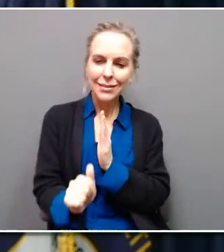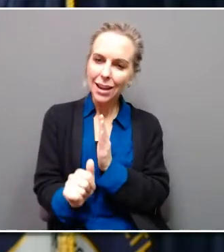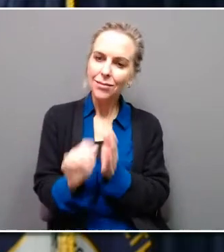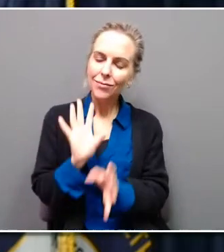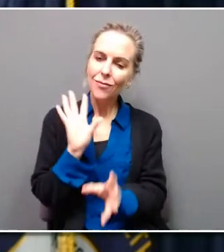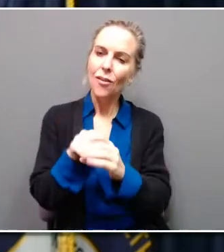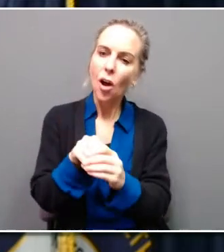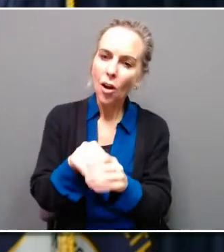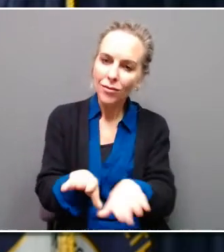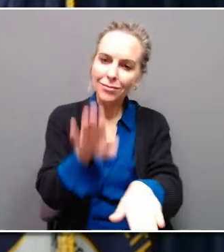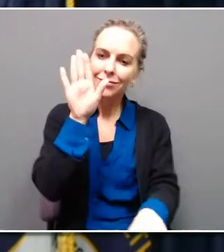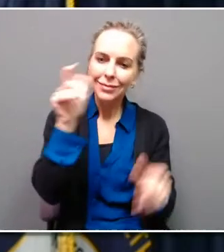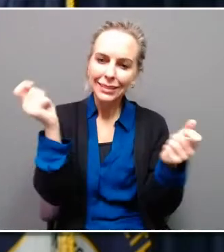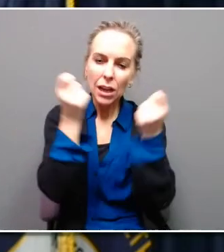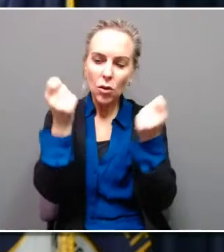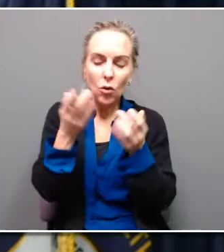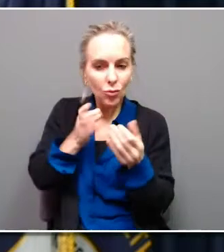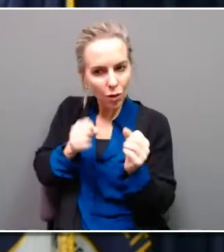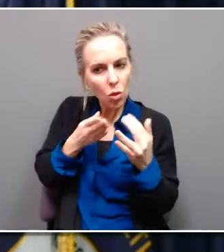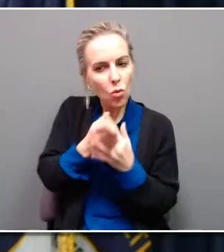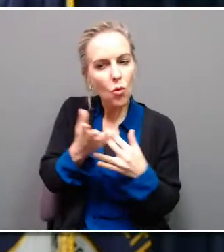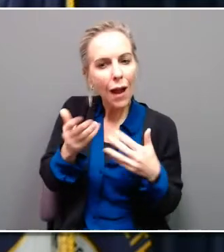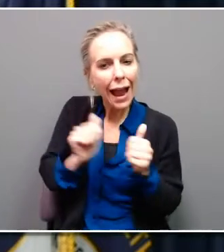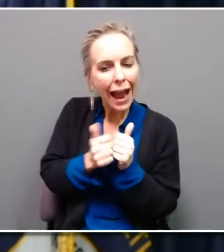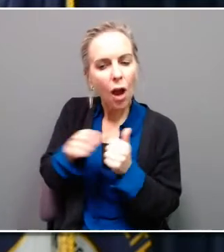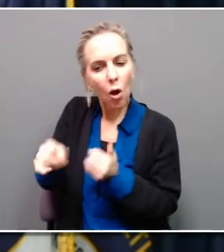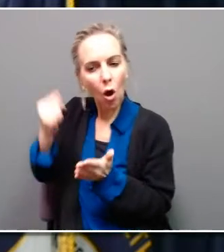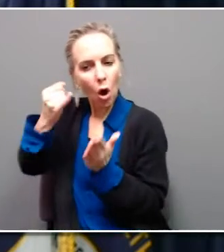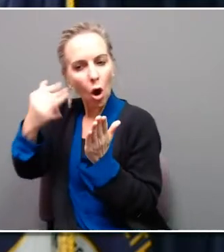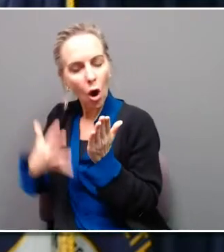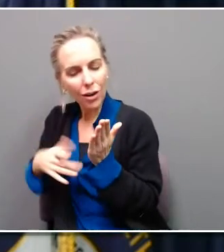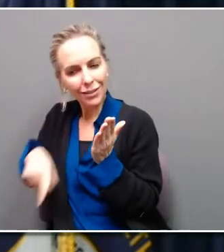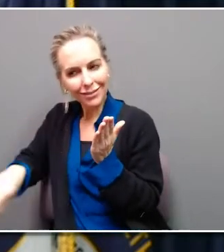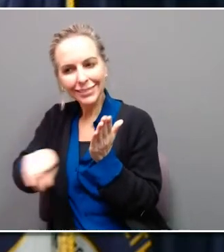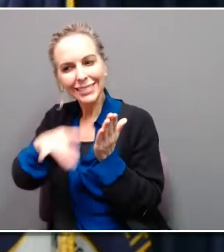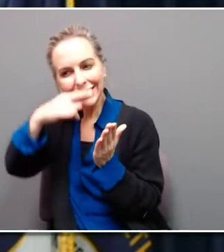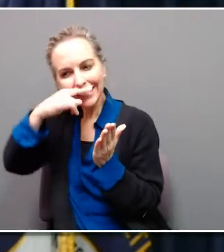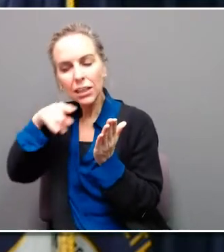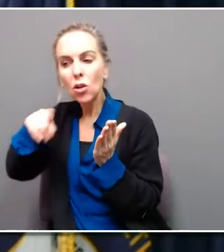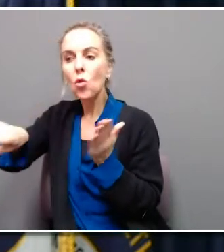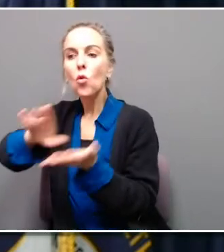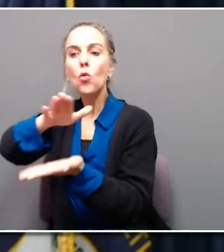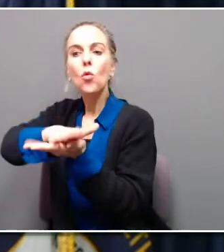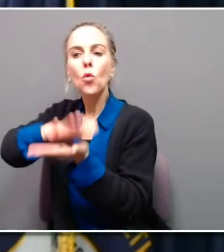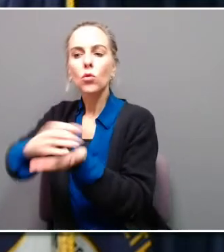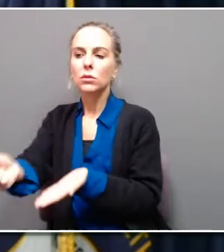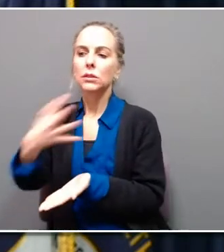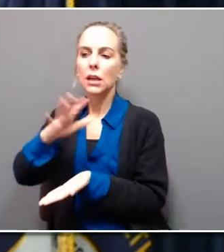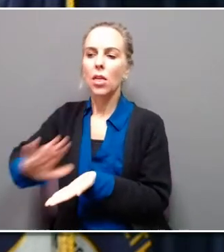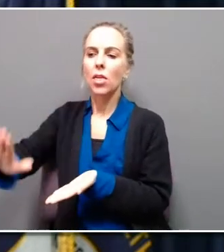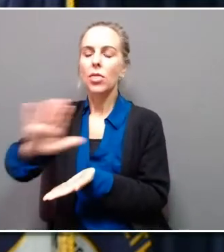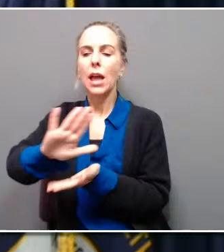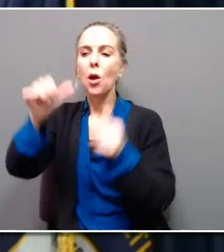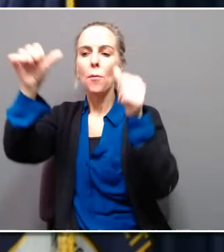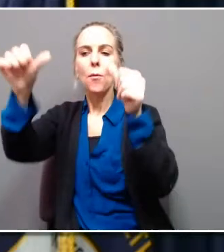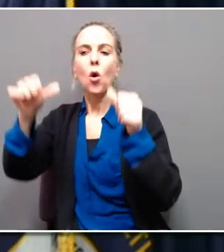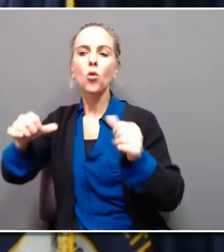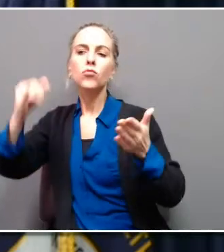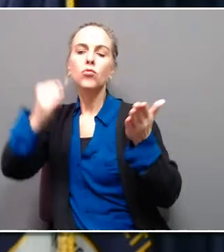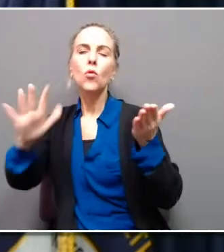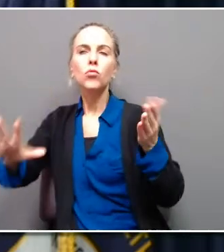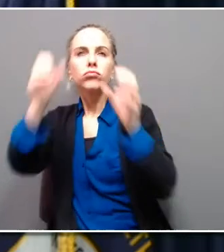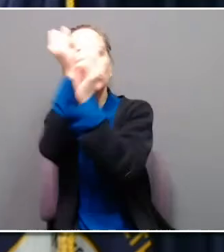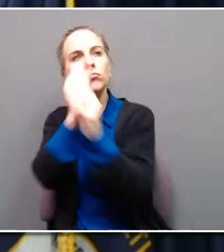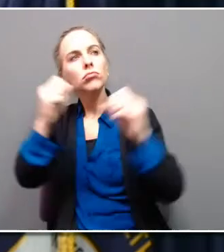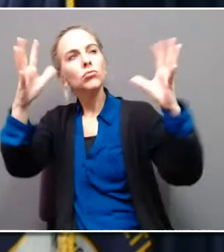through art? School-aged children from across the Commonwealth are invited to send us their poster artwork depicting what they think Kentuckians can